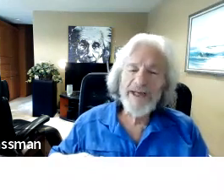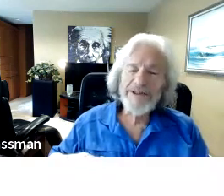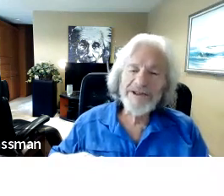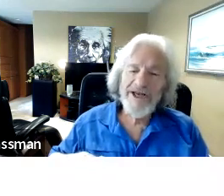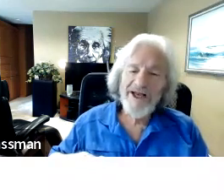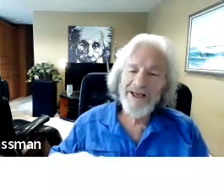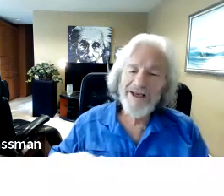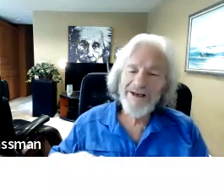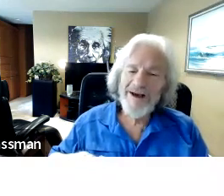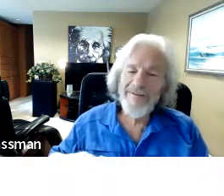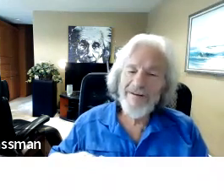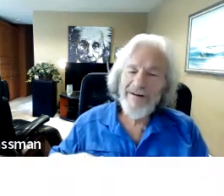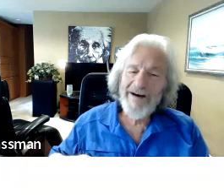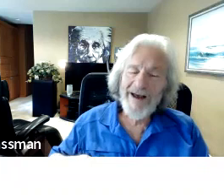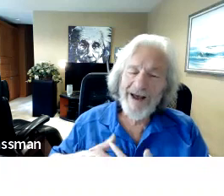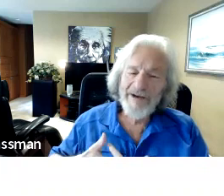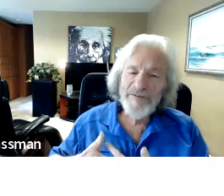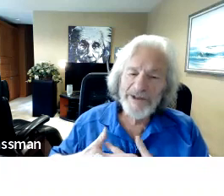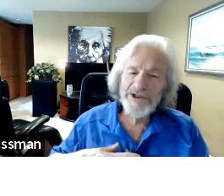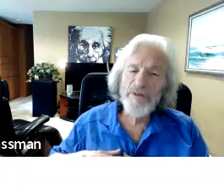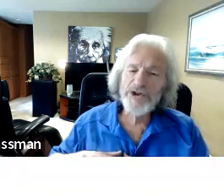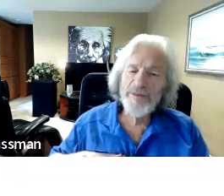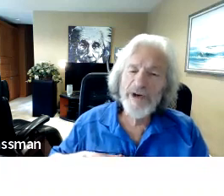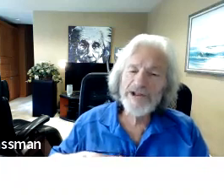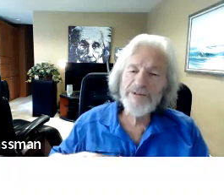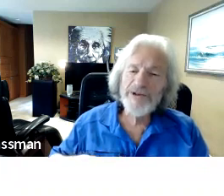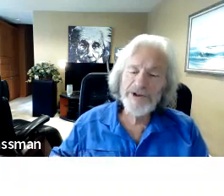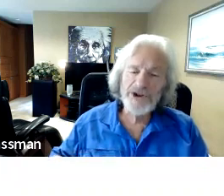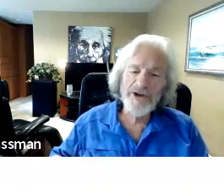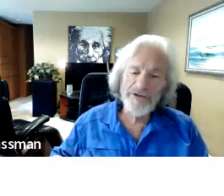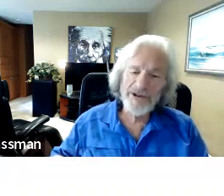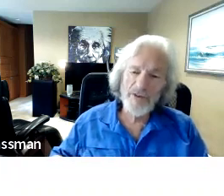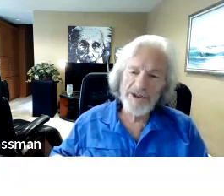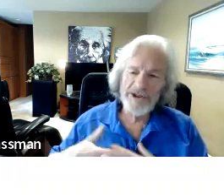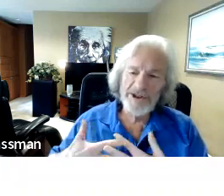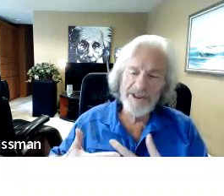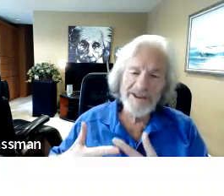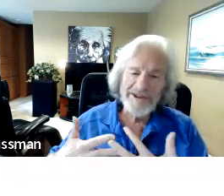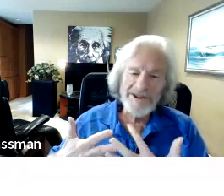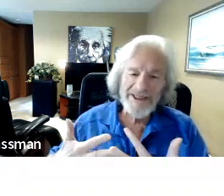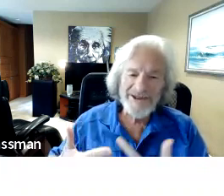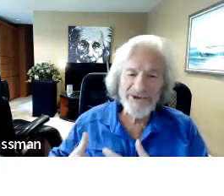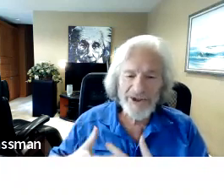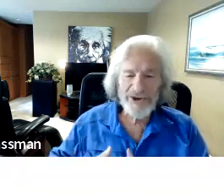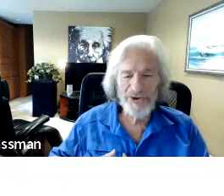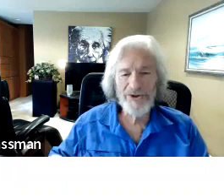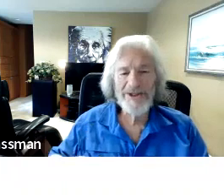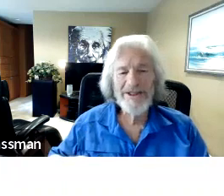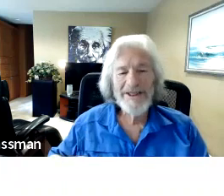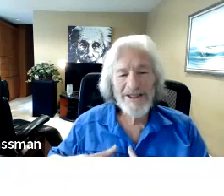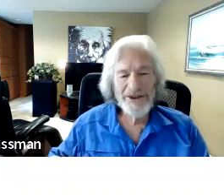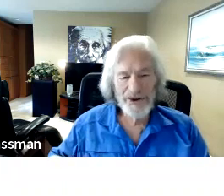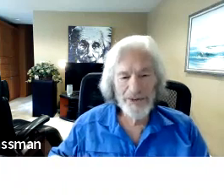a response. And I've been somewhat surprised, because generally when it's a